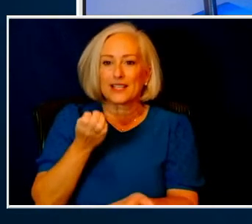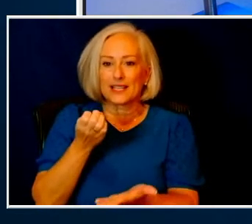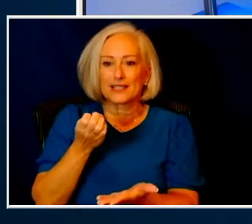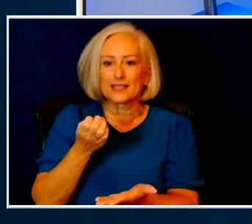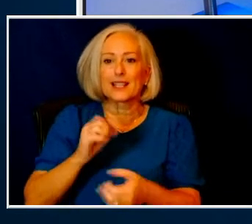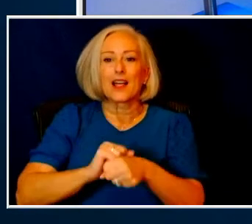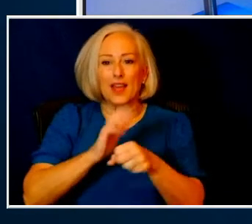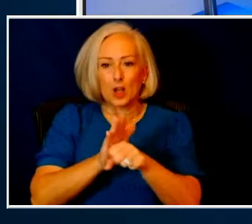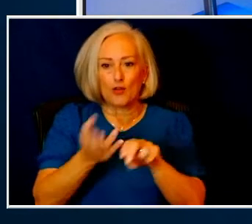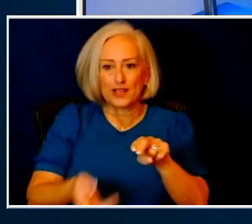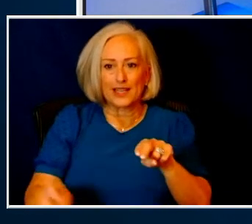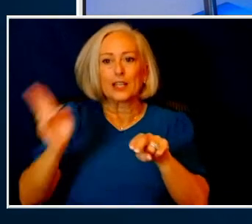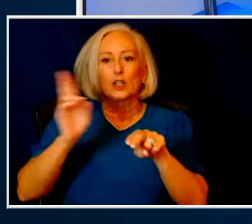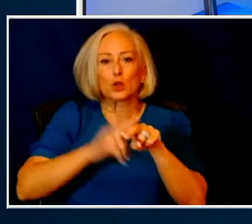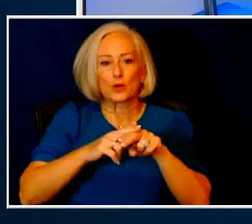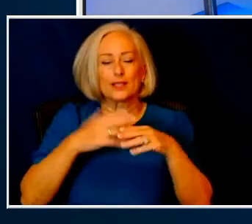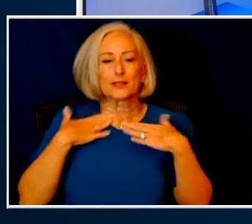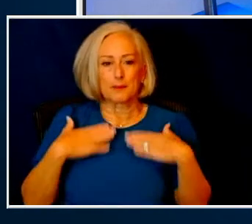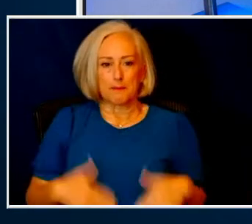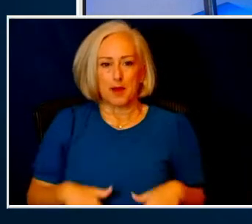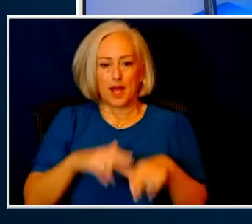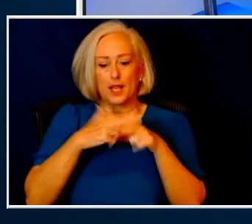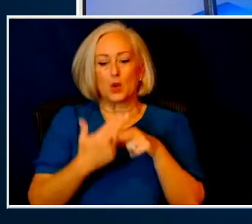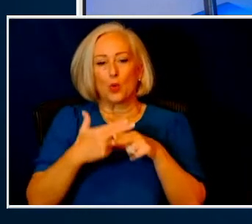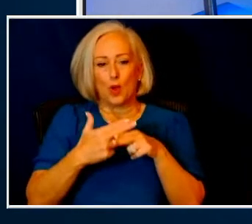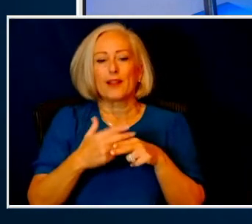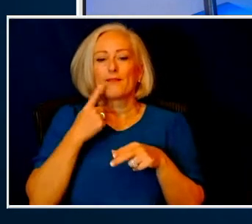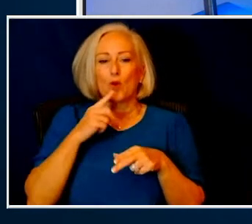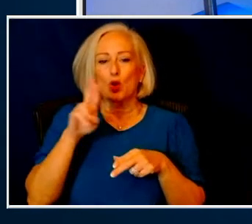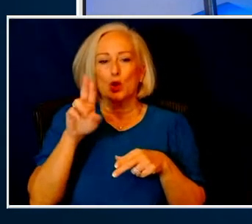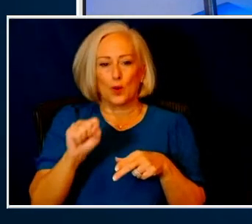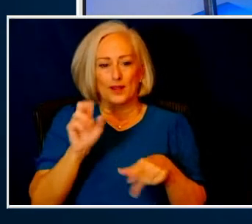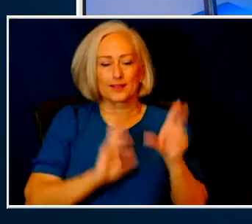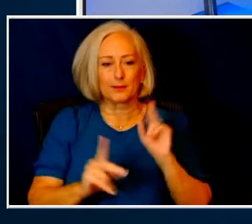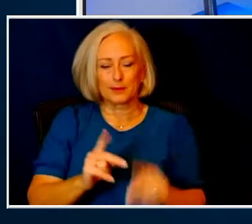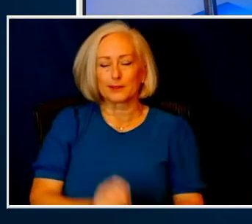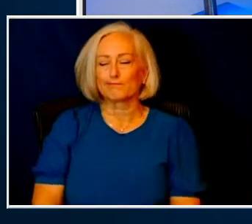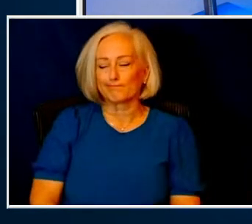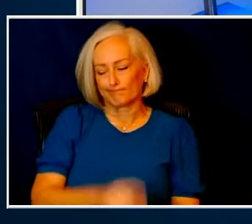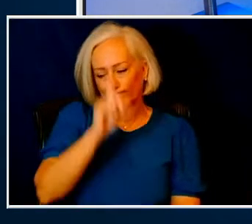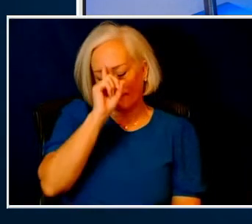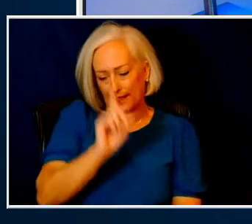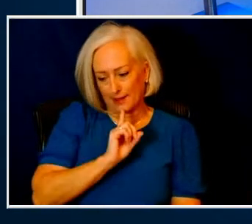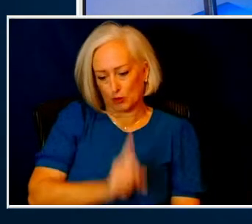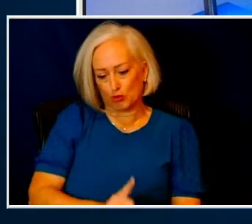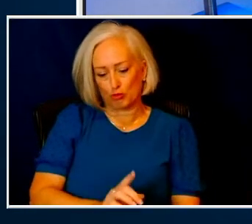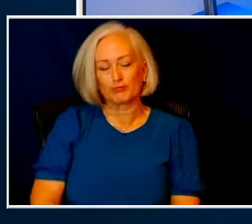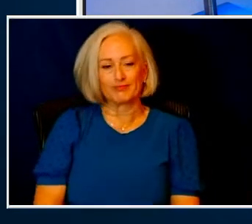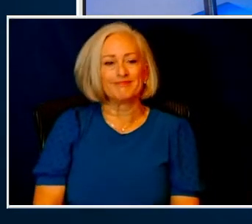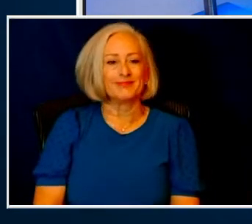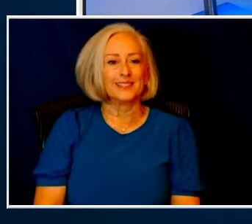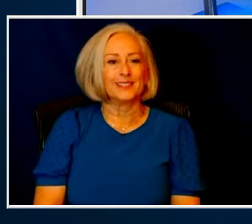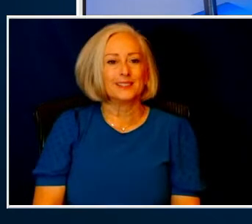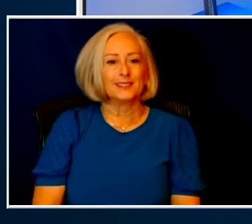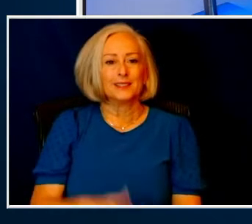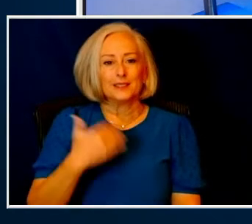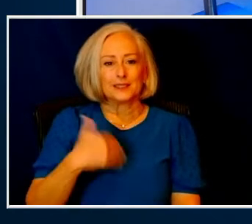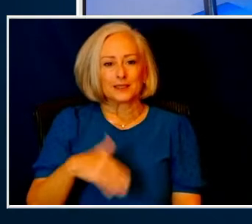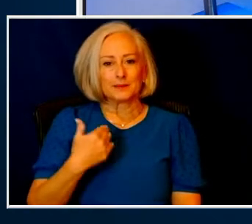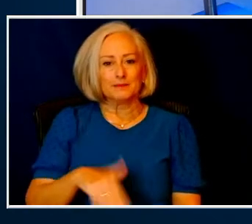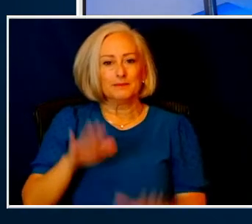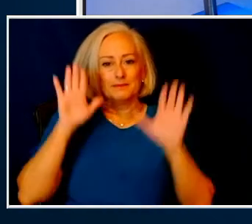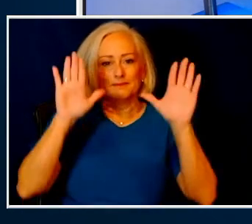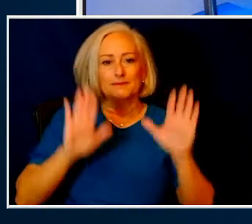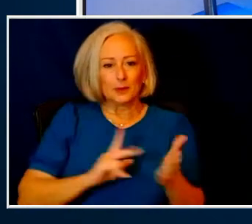in a lot of U.S. citizens, yes. Yeah, I think it did. All right. Guys, this has been an outstanding program. First of